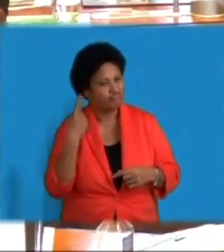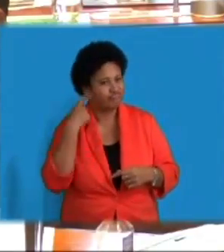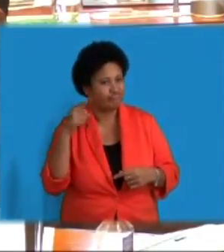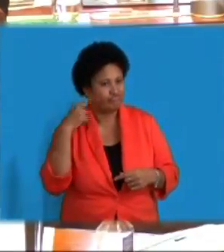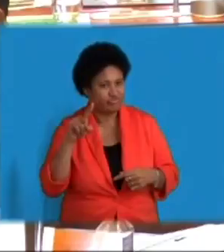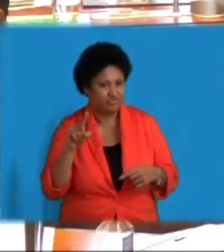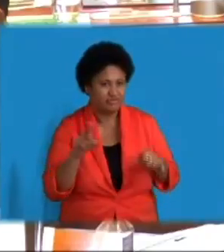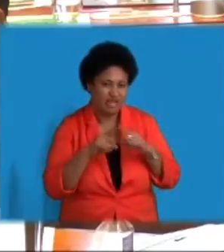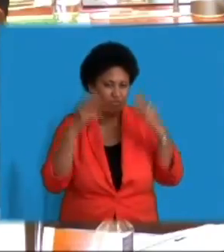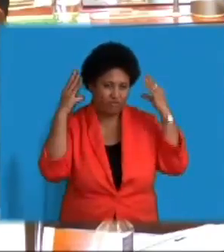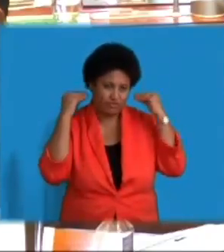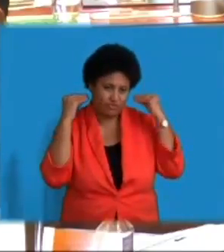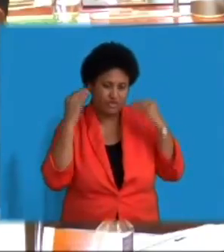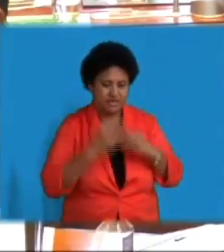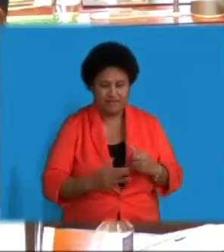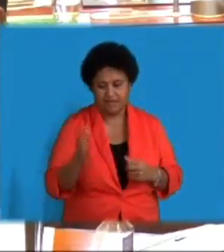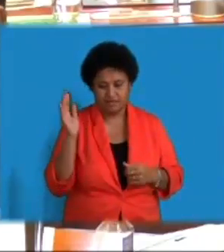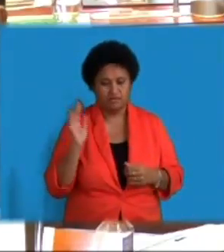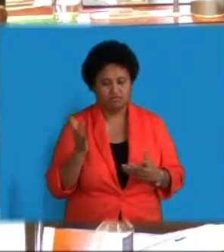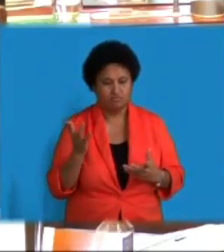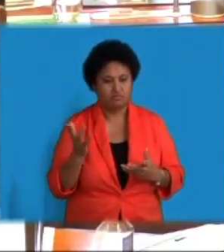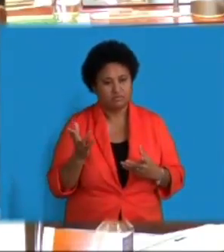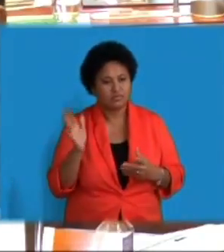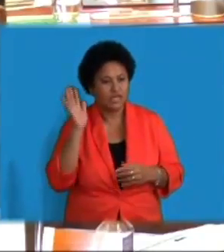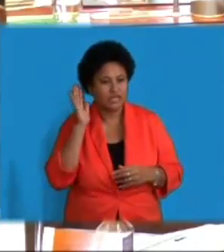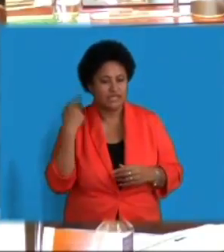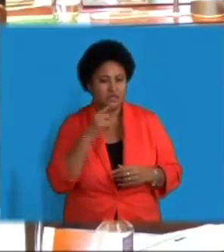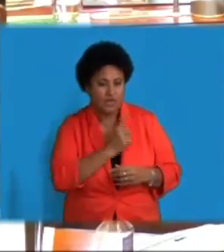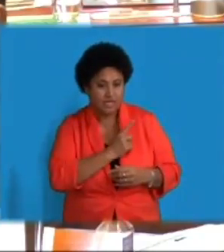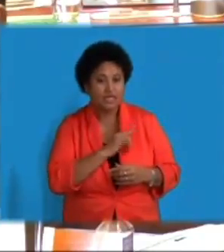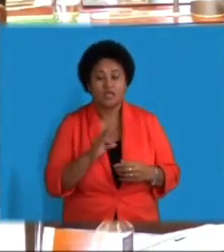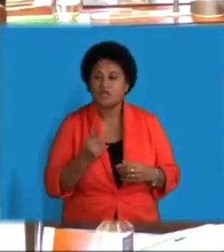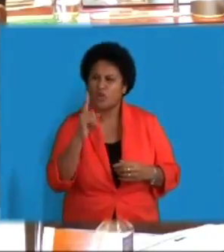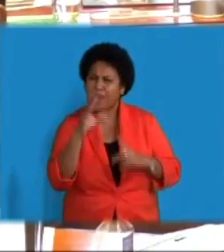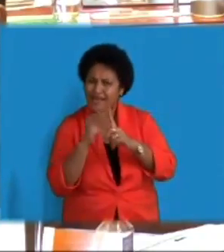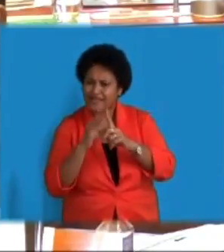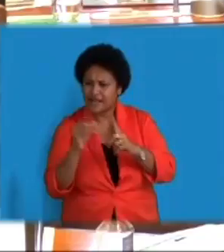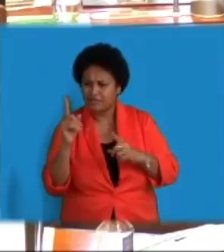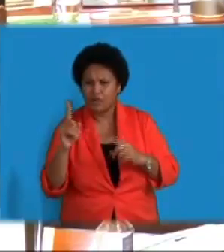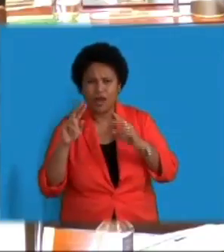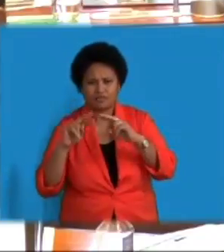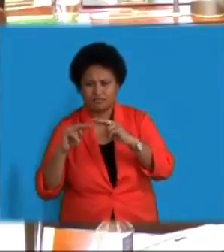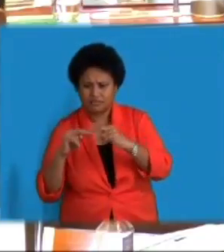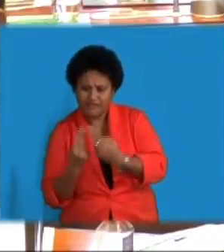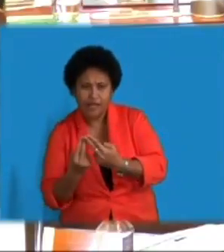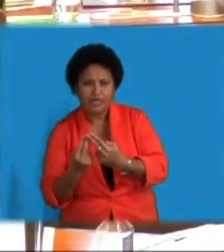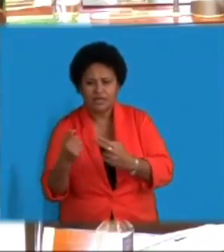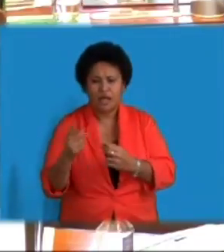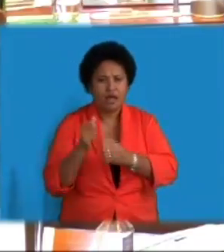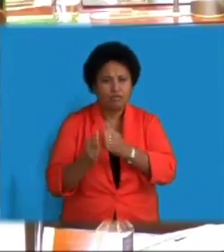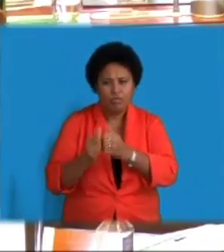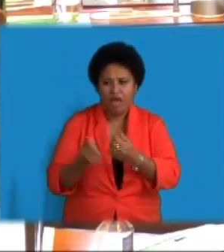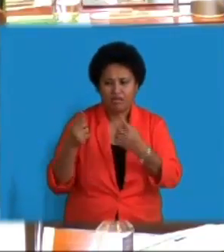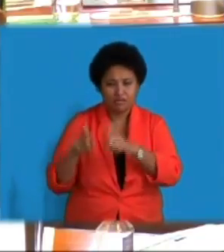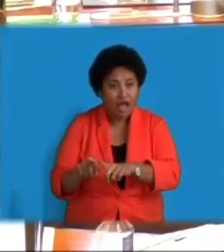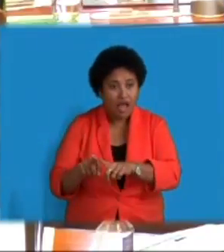one brother after his other sibling died, despite the family residing on the land for over 2 generations. This has caused a family